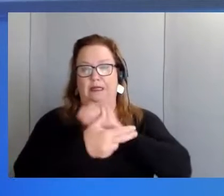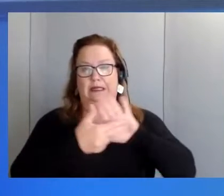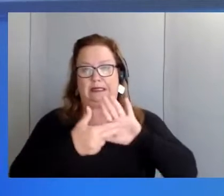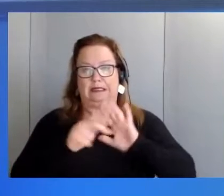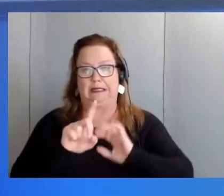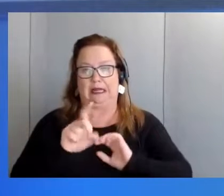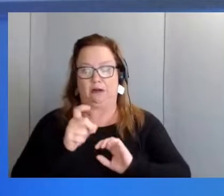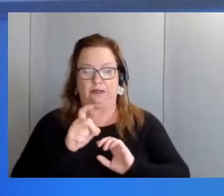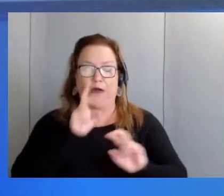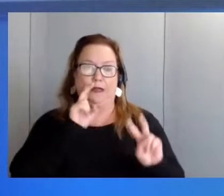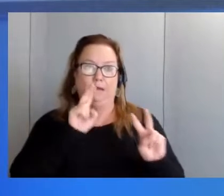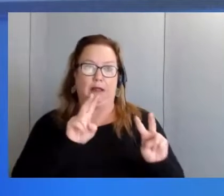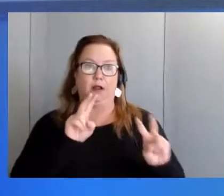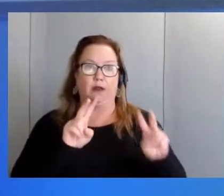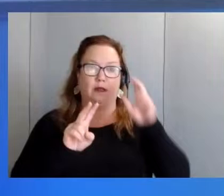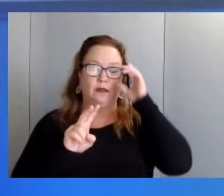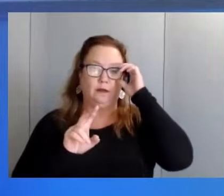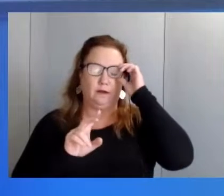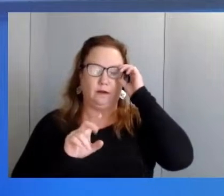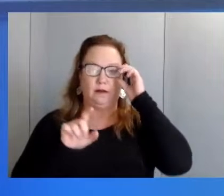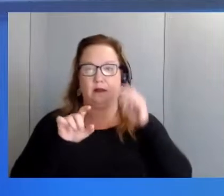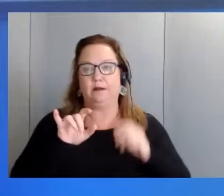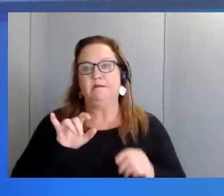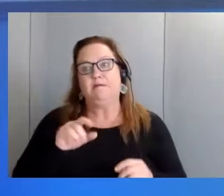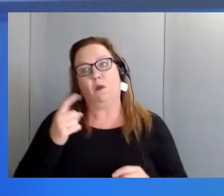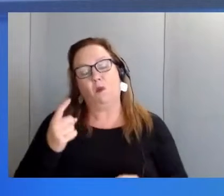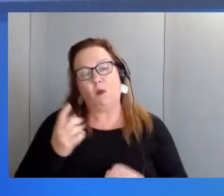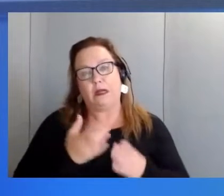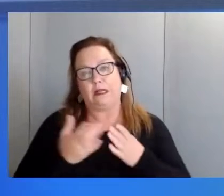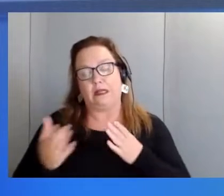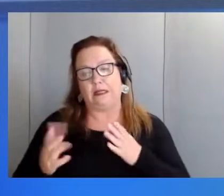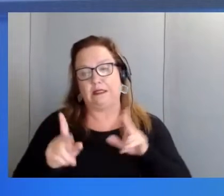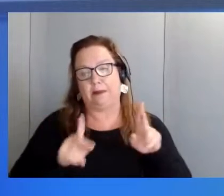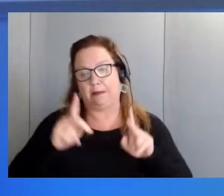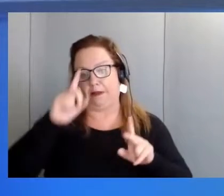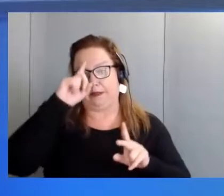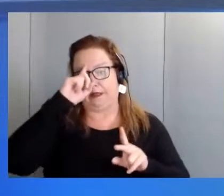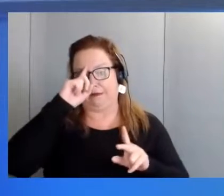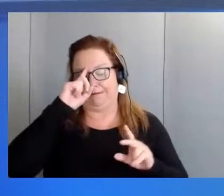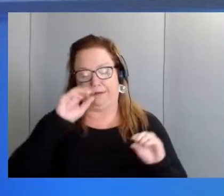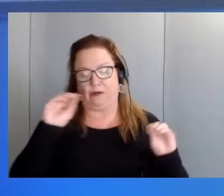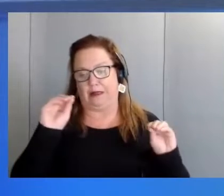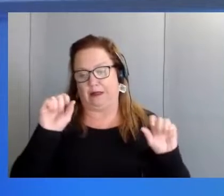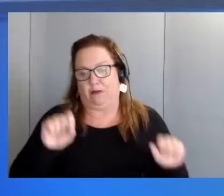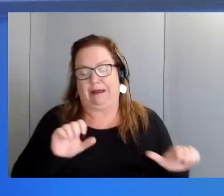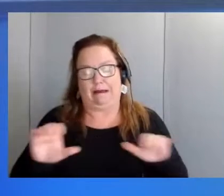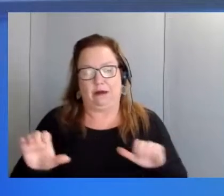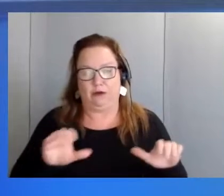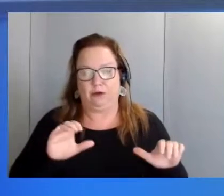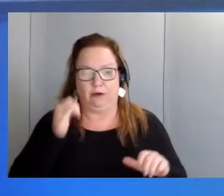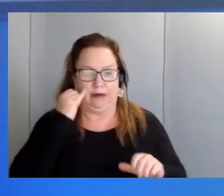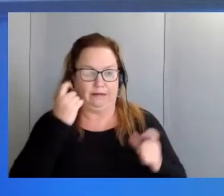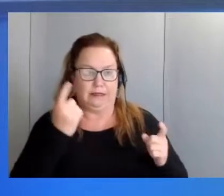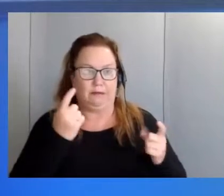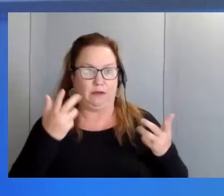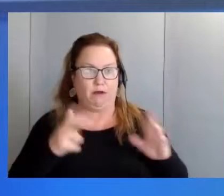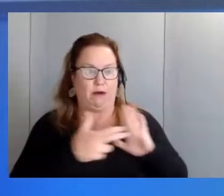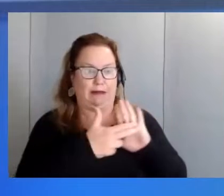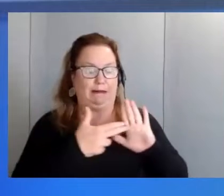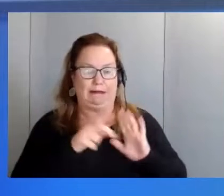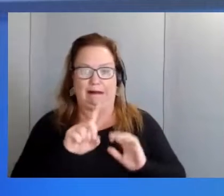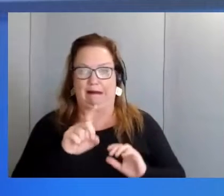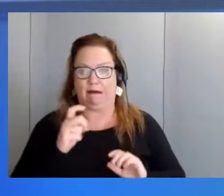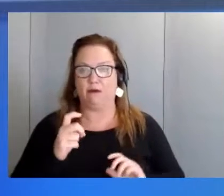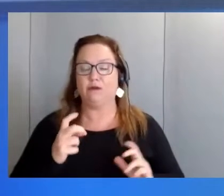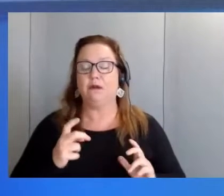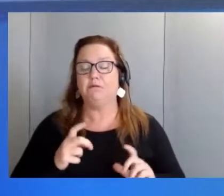for it. One of the things people think is there's nothing we can do if somebody's diagnosed with one of these things. And there are things we can